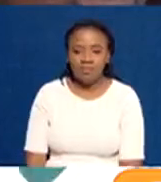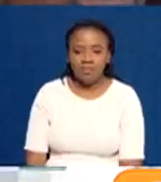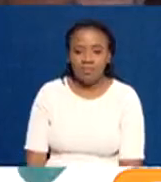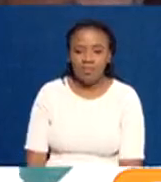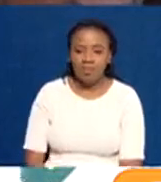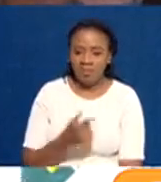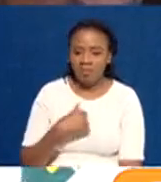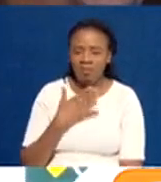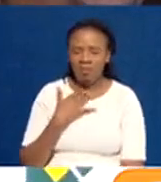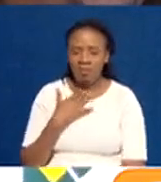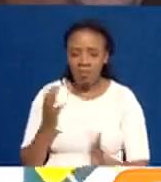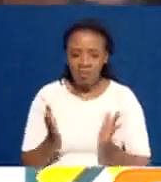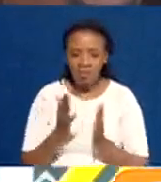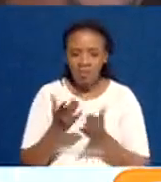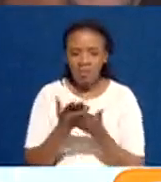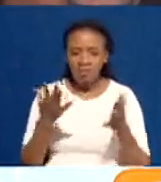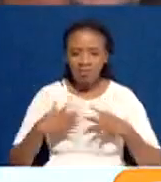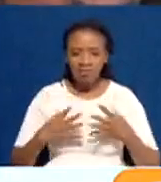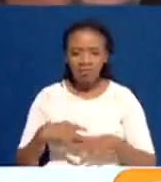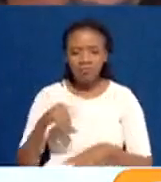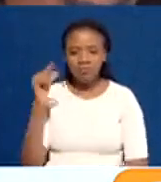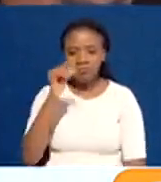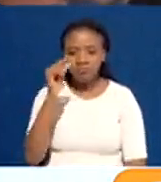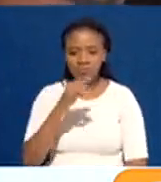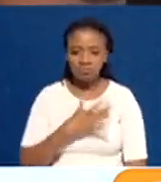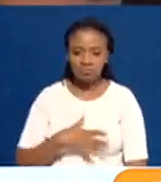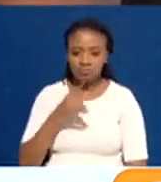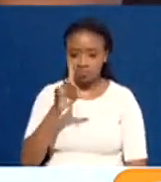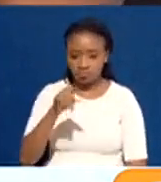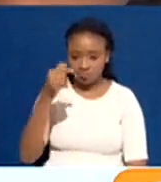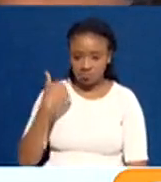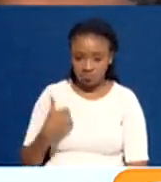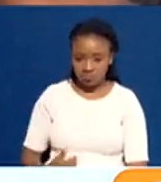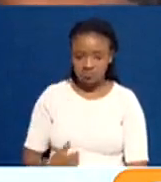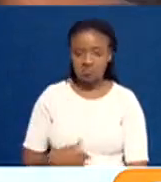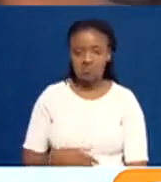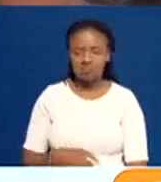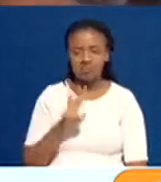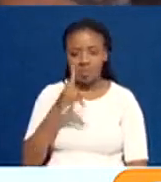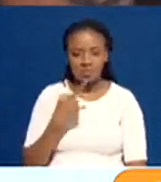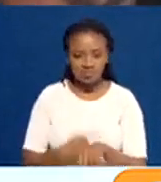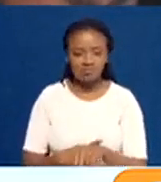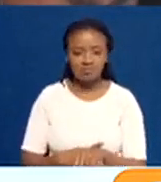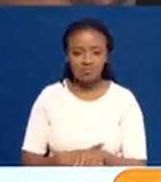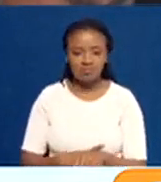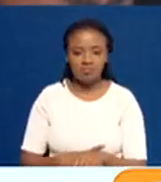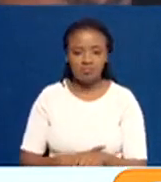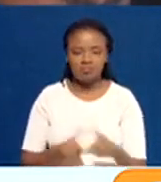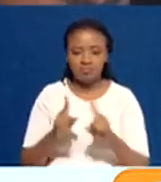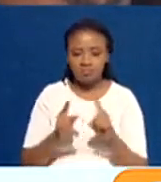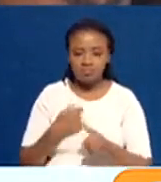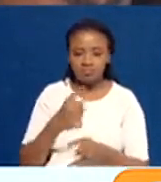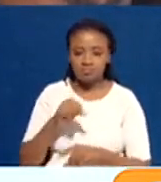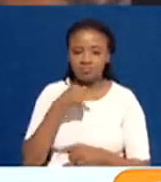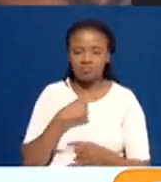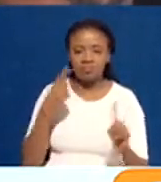2023, mimi nawaambia wakazi wa Garissa ambayo wamenichagua katika mara 4 na katika vyama